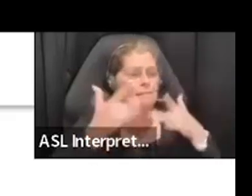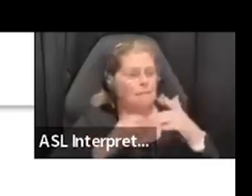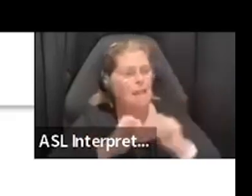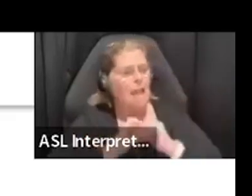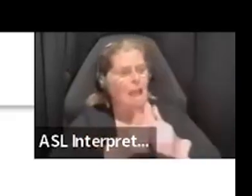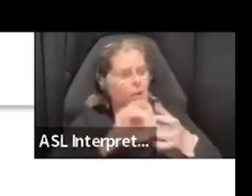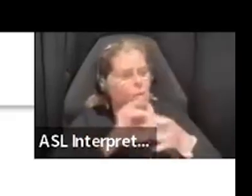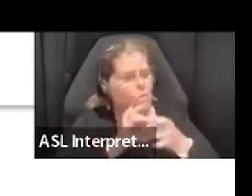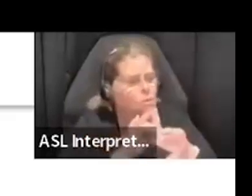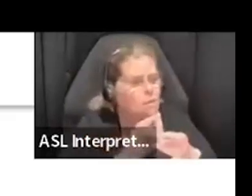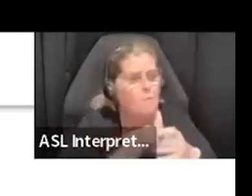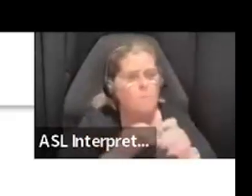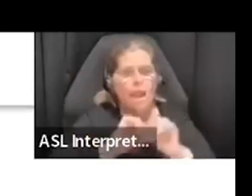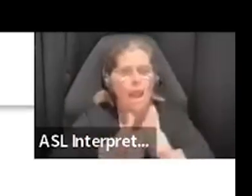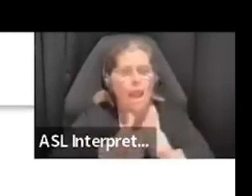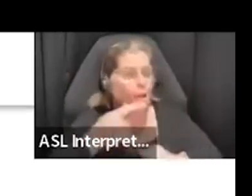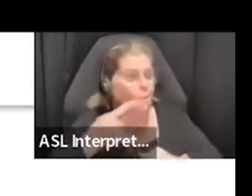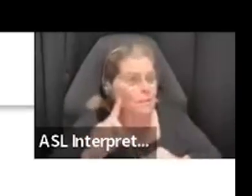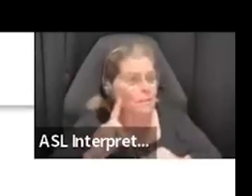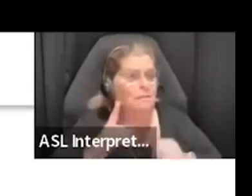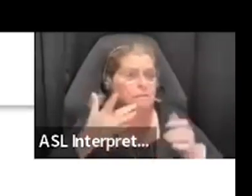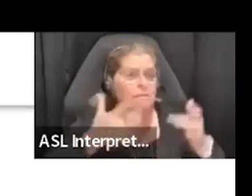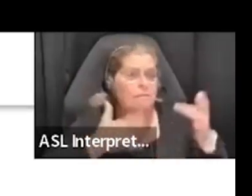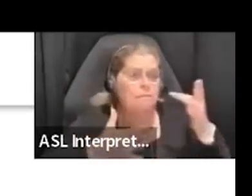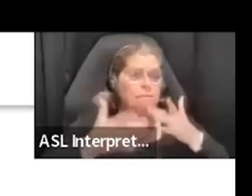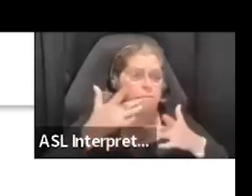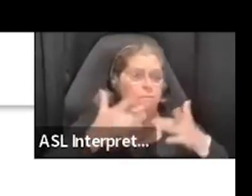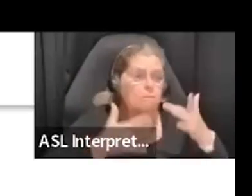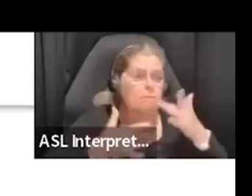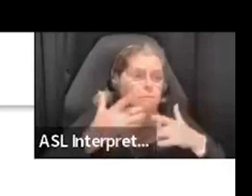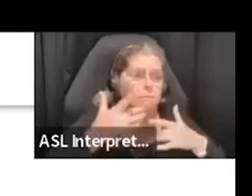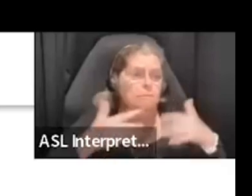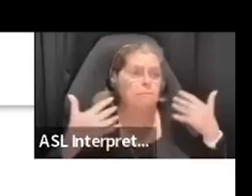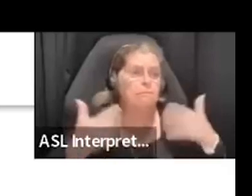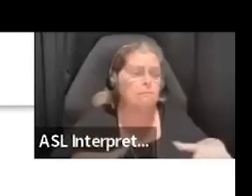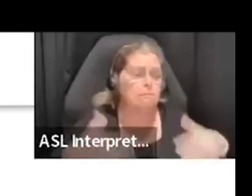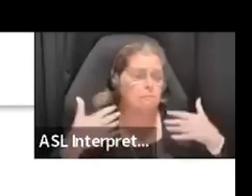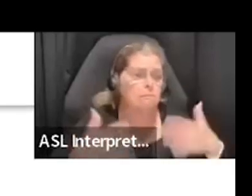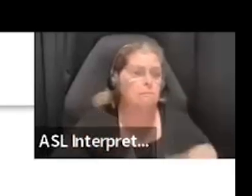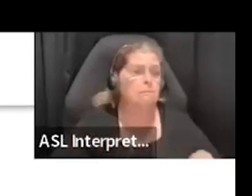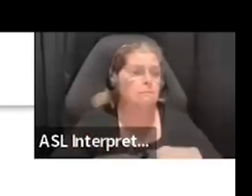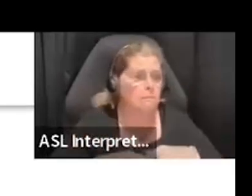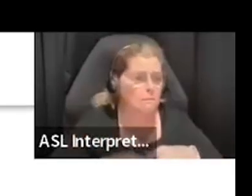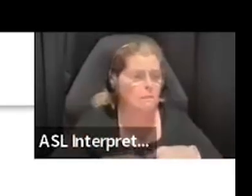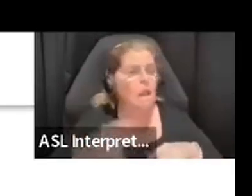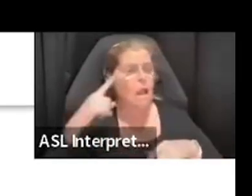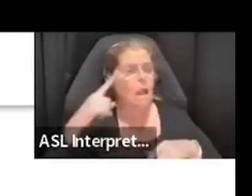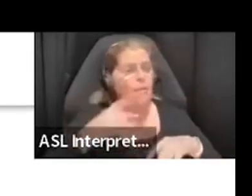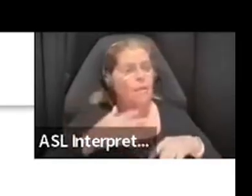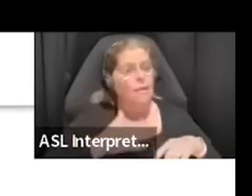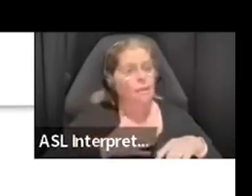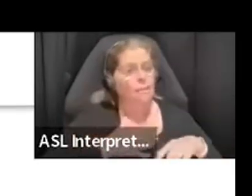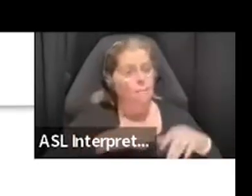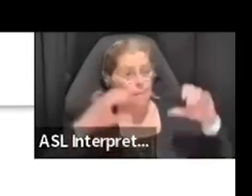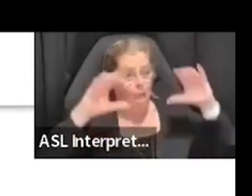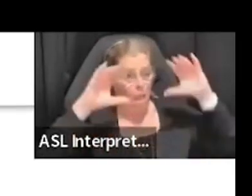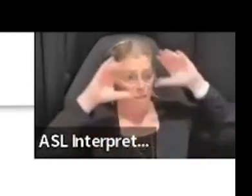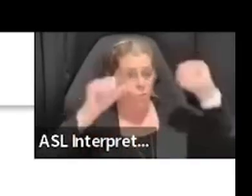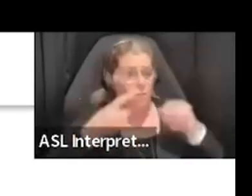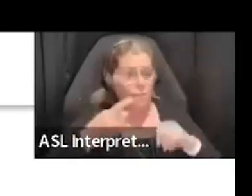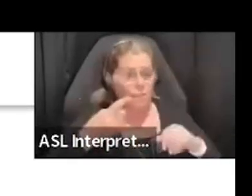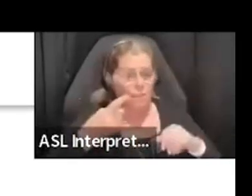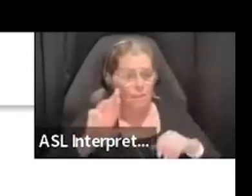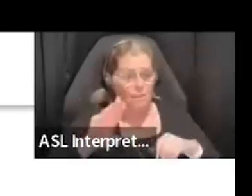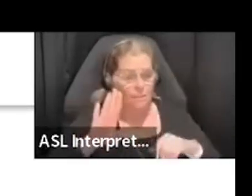provide professional development. I know one of the caveats that my superintendent, Dr. Bedell, is trying to get our